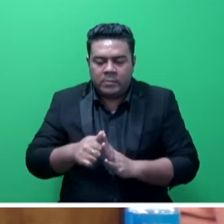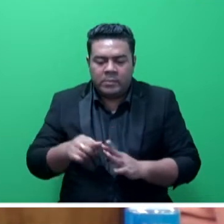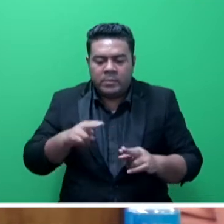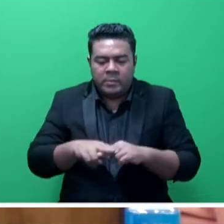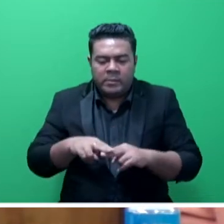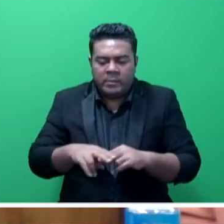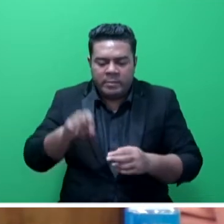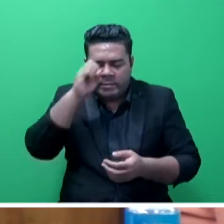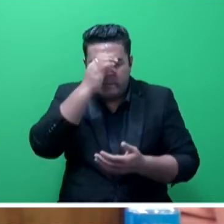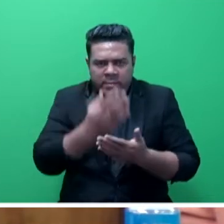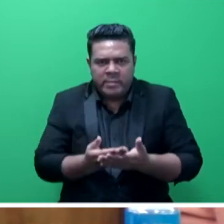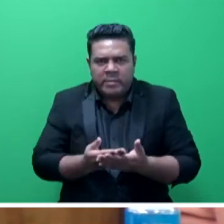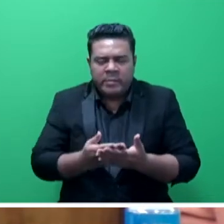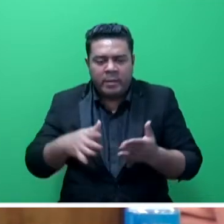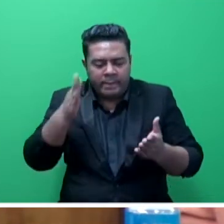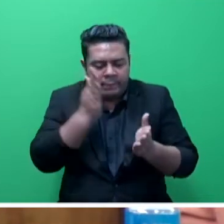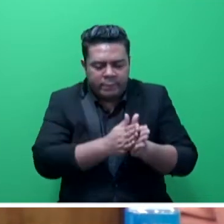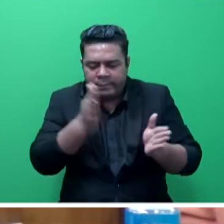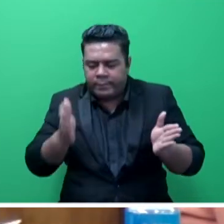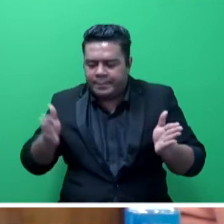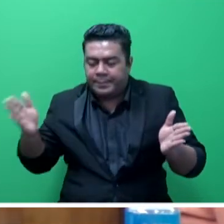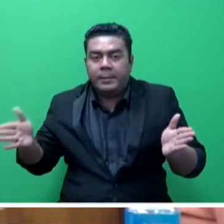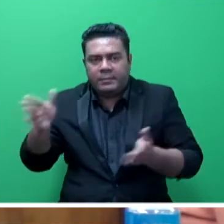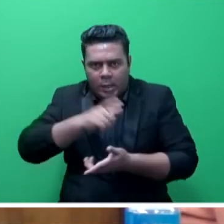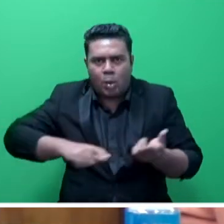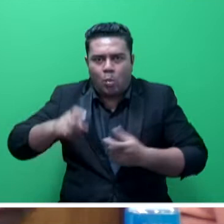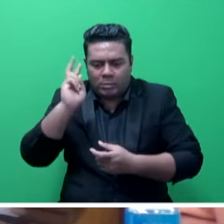Fiji experienced back-to-back cyclones during this period.